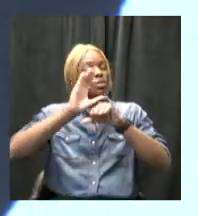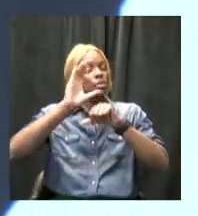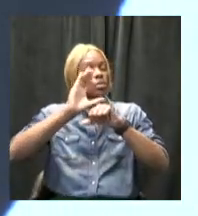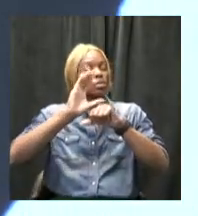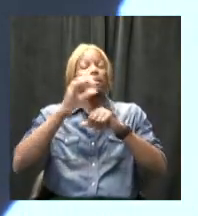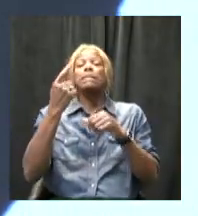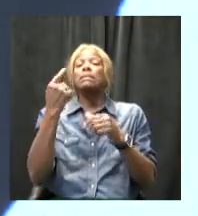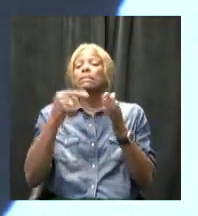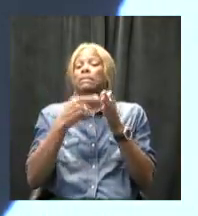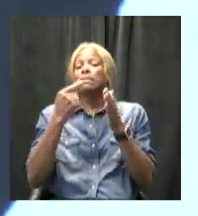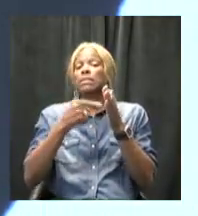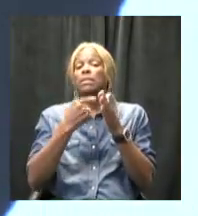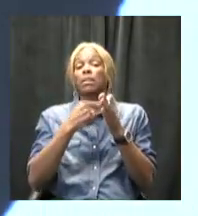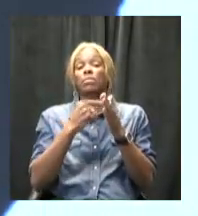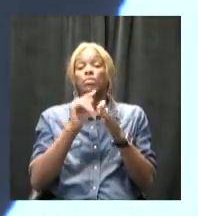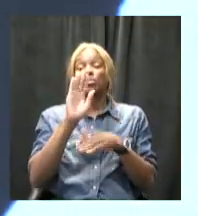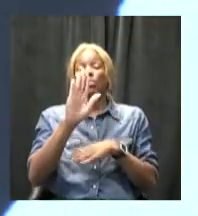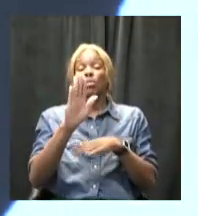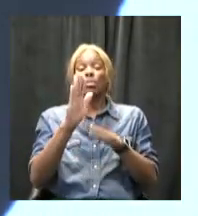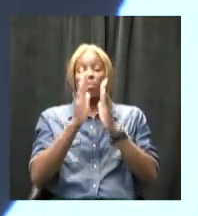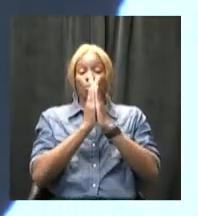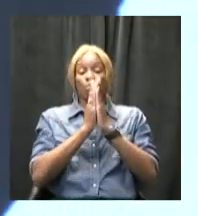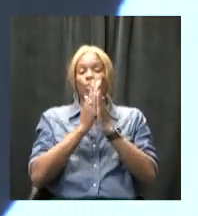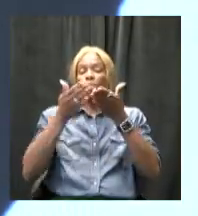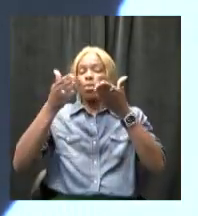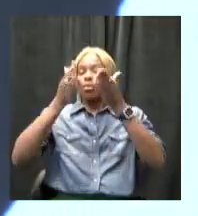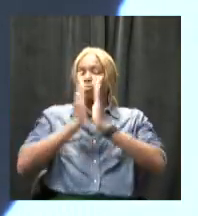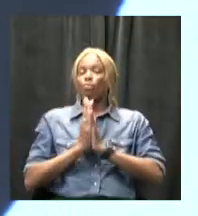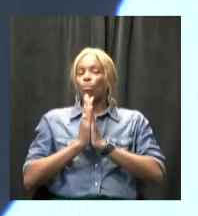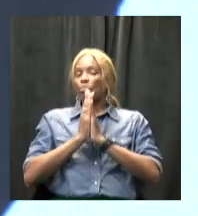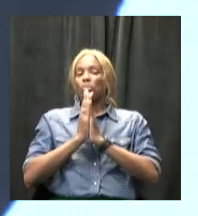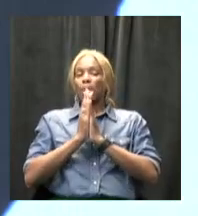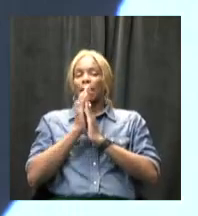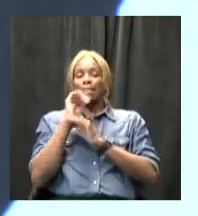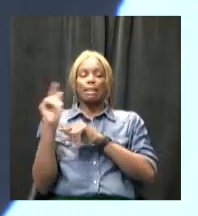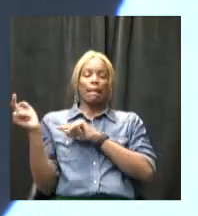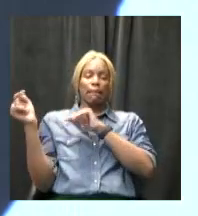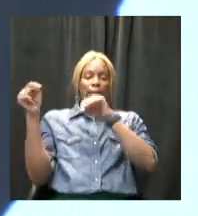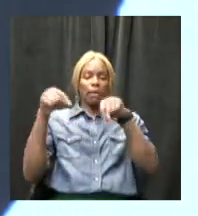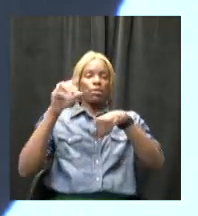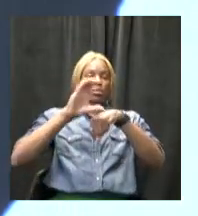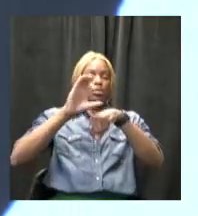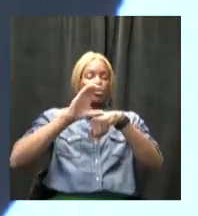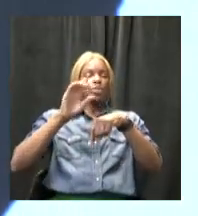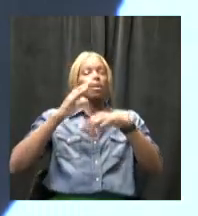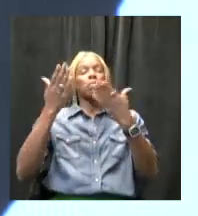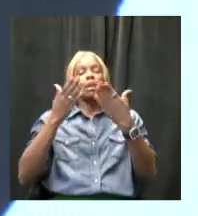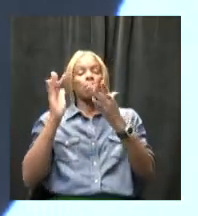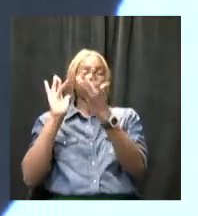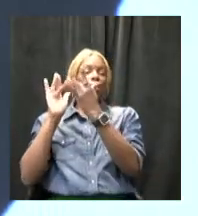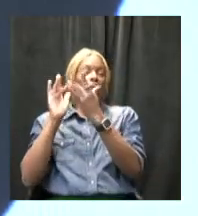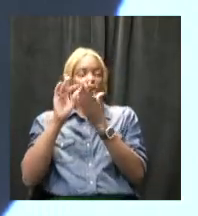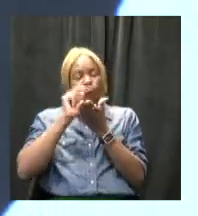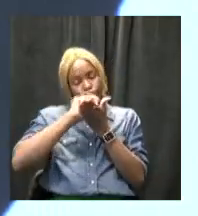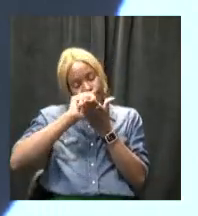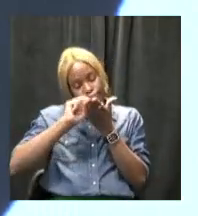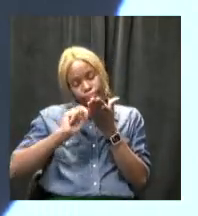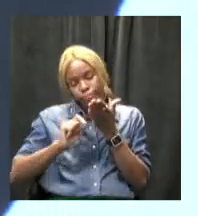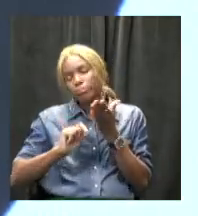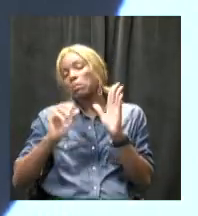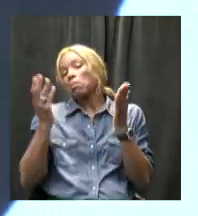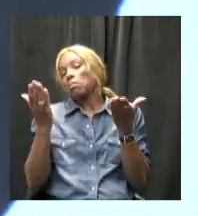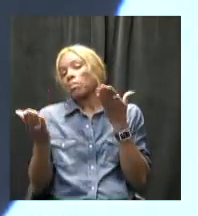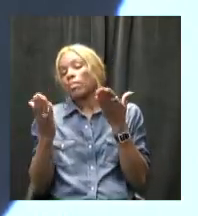your prayer requests to the church, and you can go online and complete a form, but sometimes you may not be able to do all that.